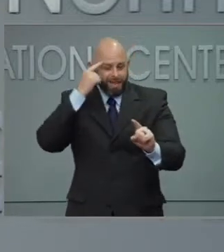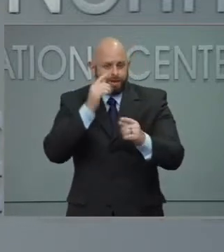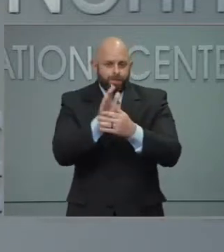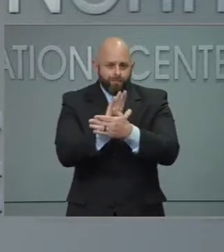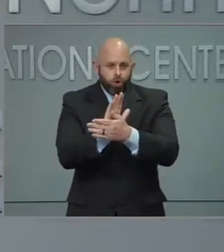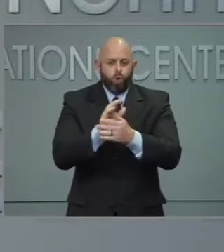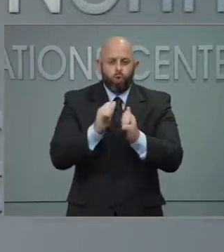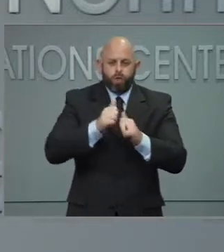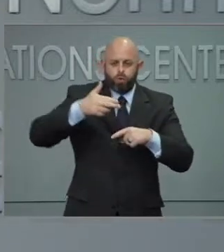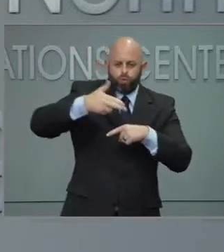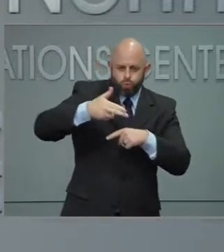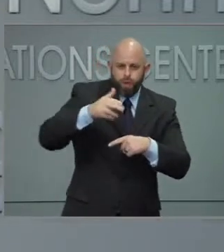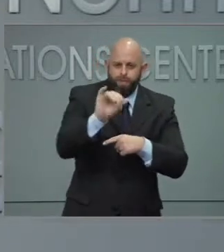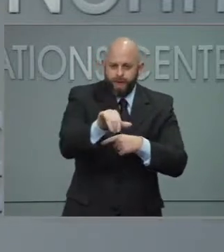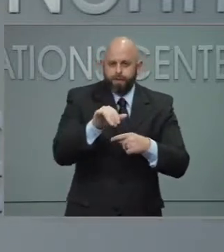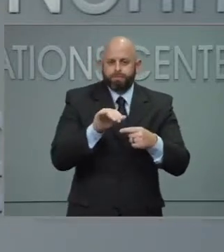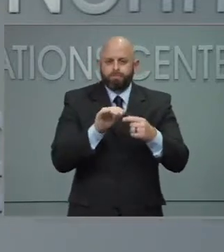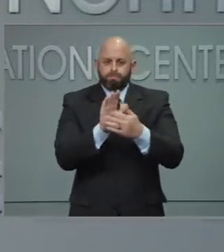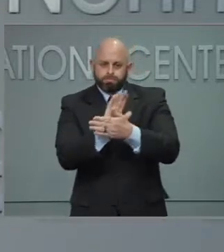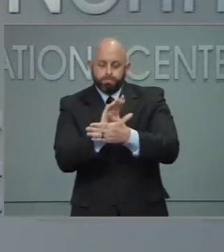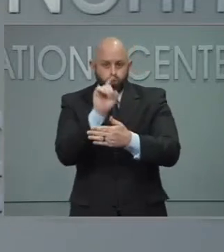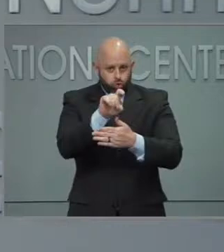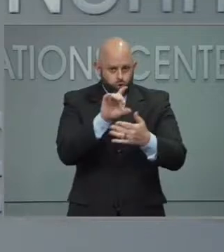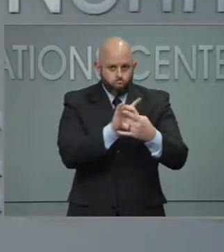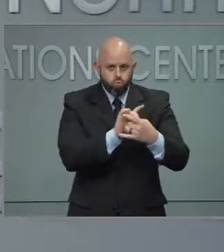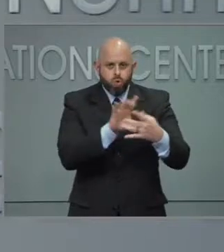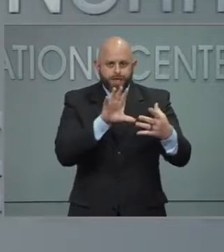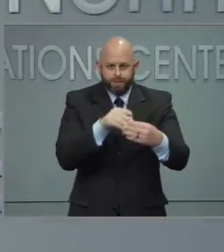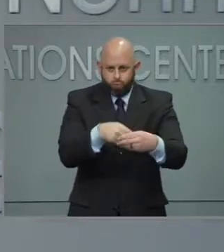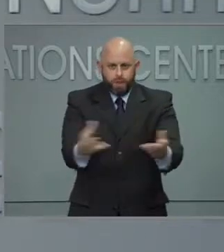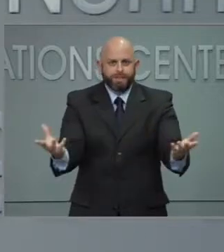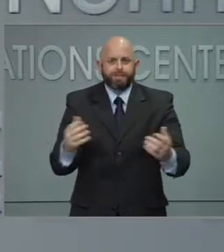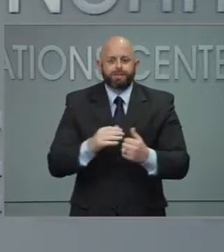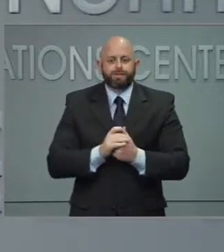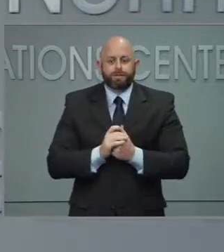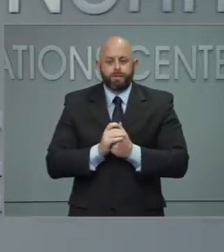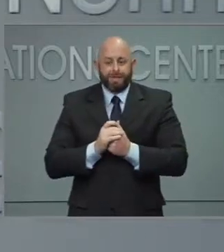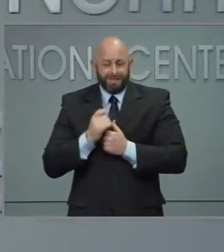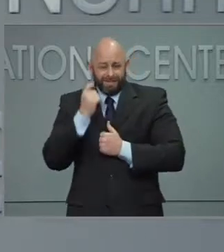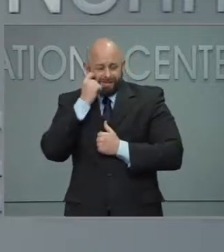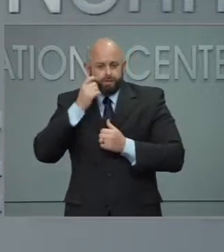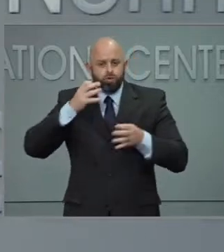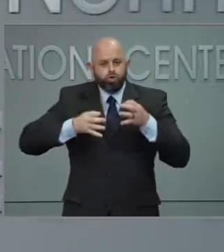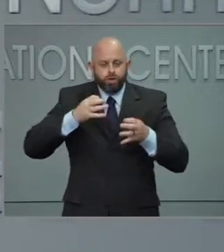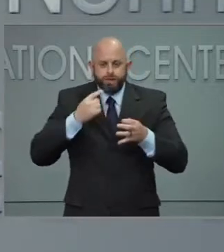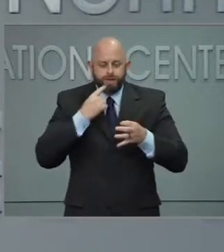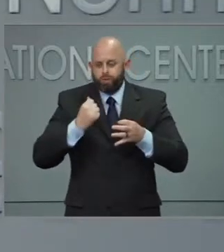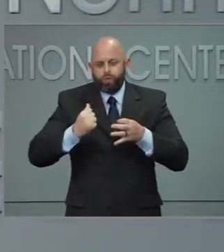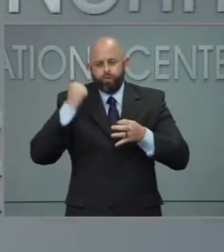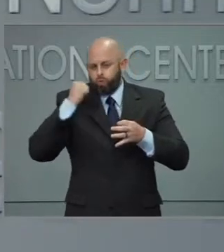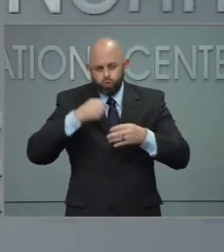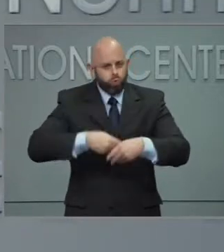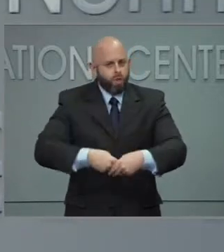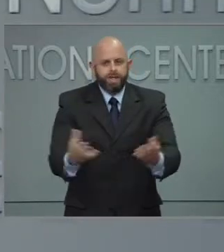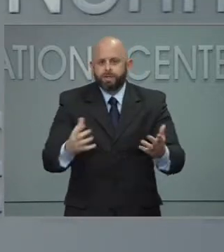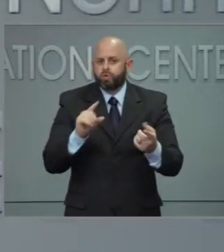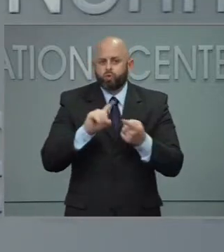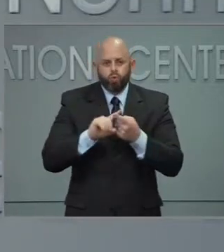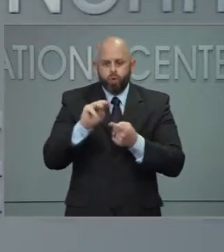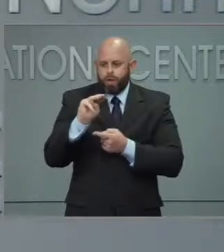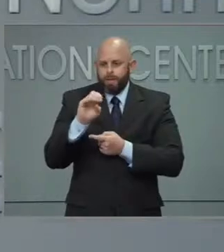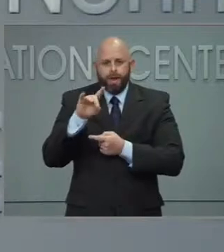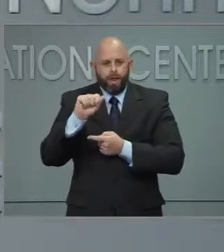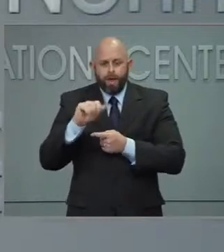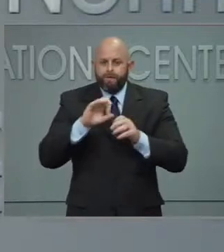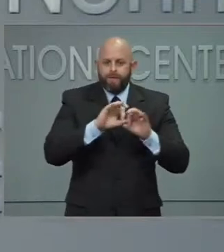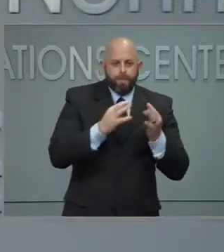judge today said he will not release it to the media or the public, but that he will disclose it to the family within 10 days, waiting